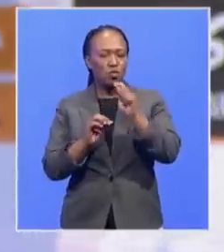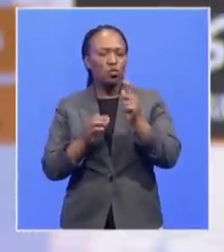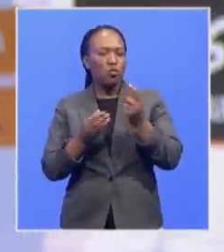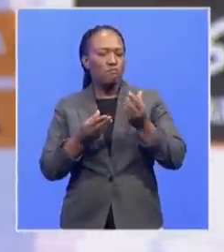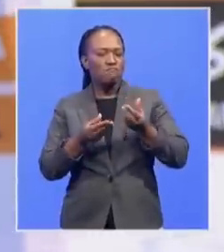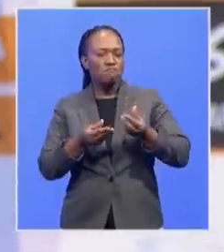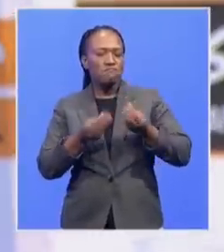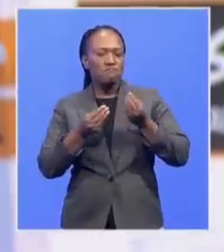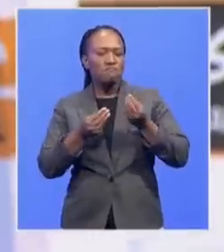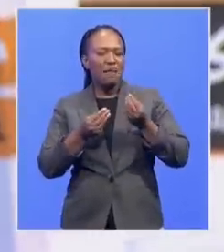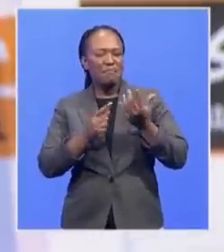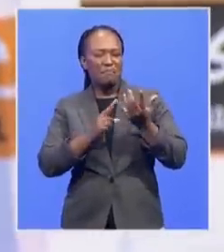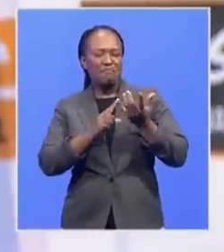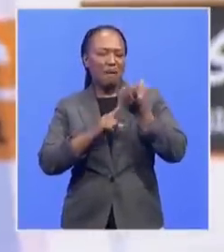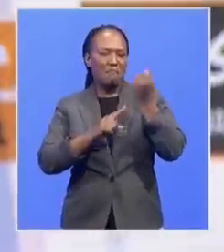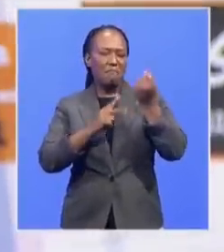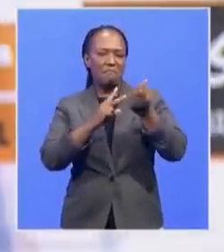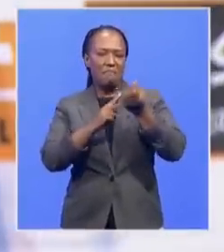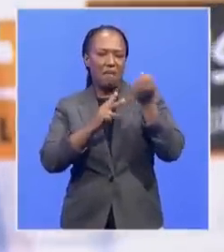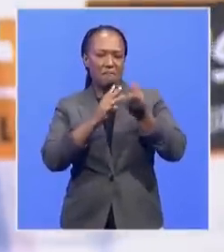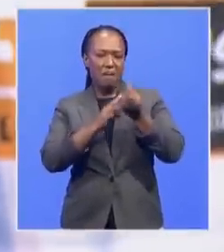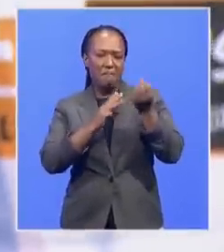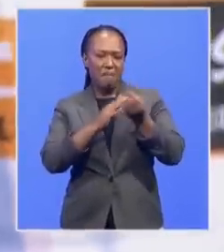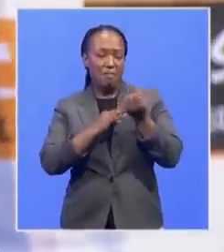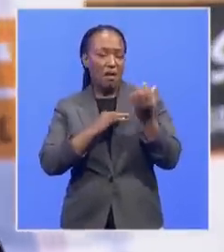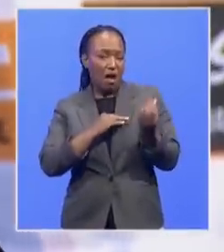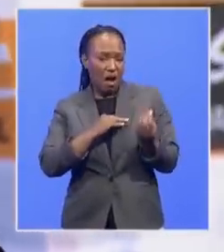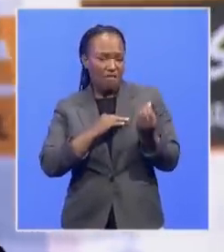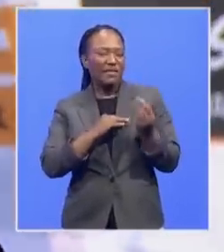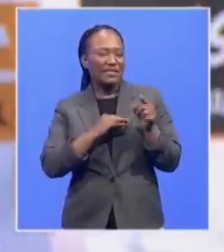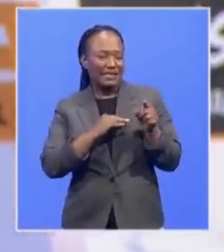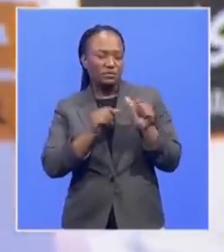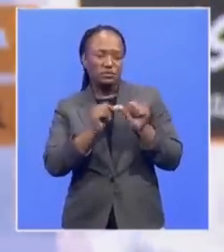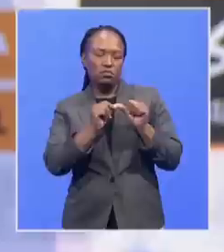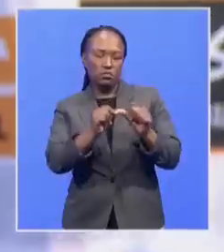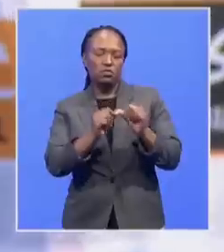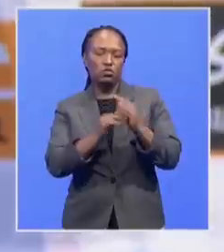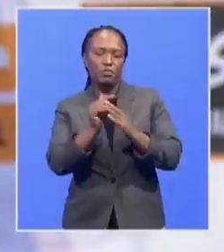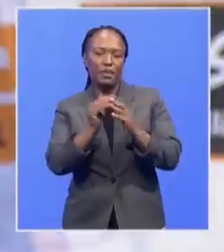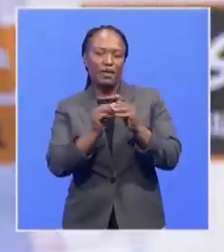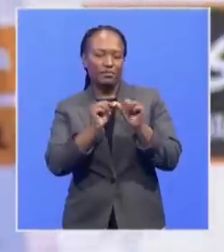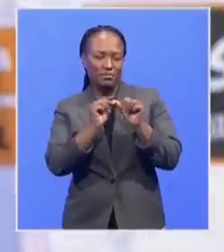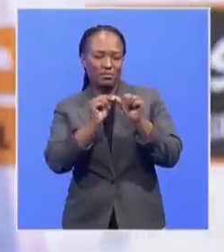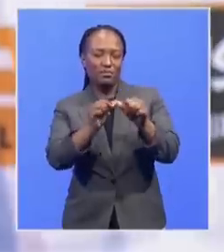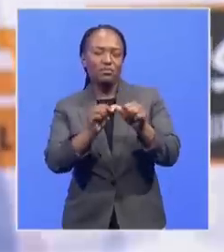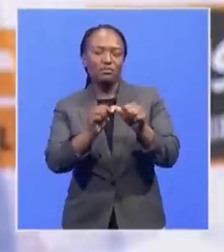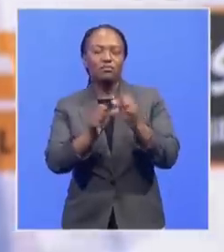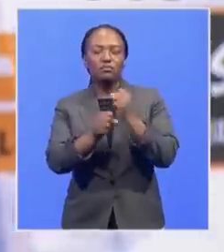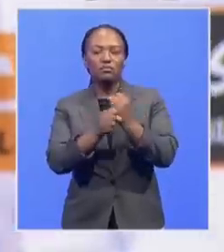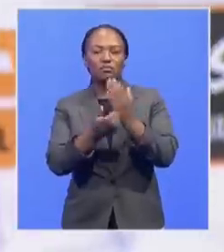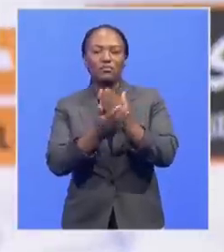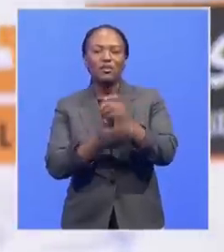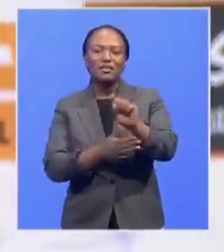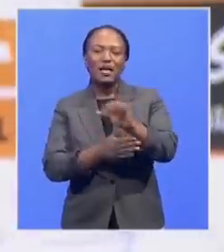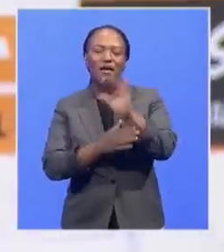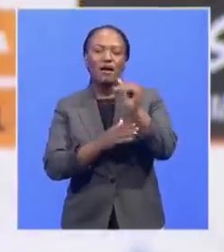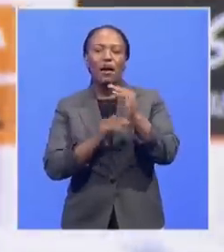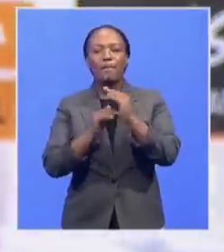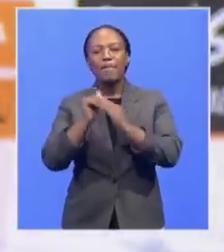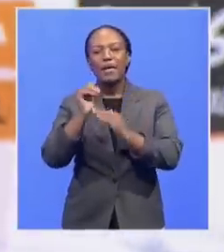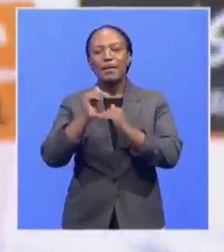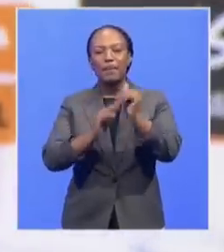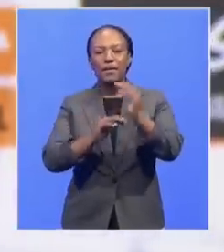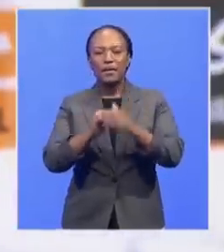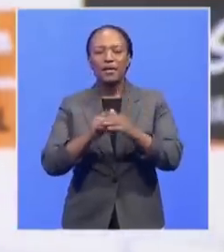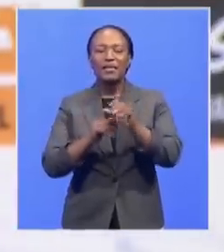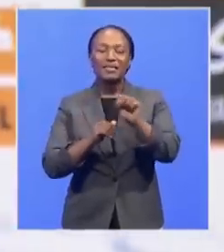and make sure that the South Africa that we want to build is the South Africa that we always